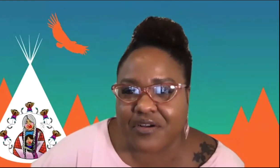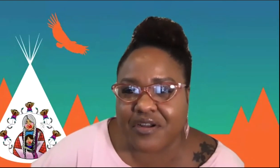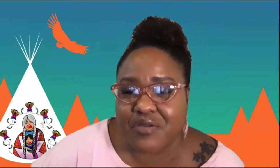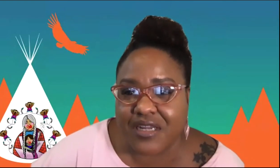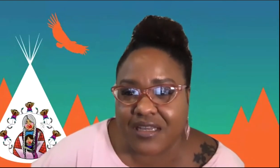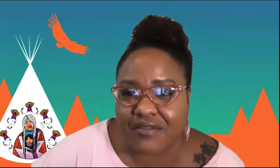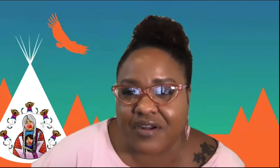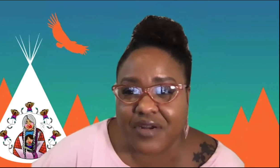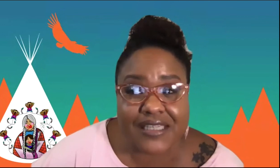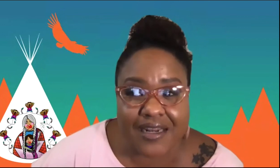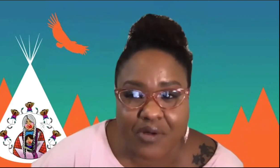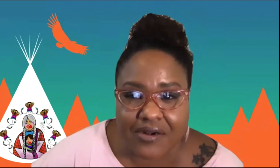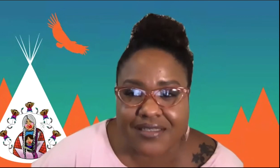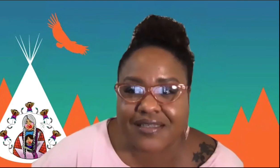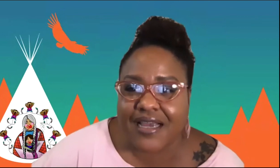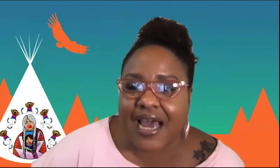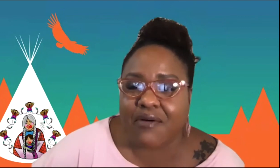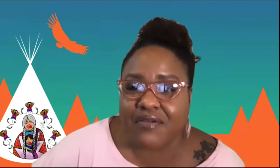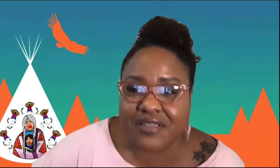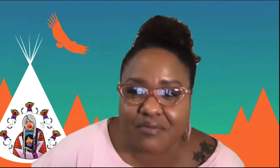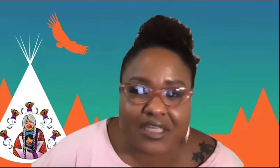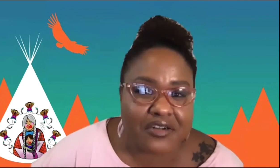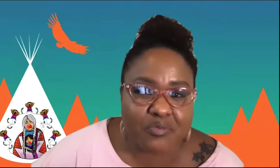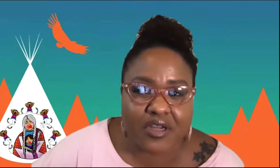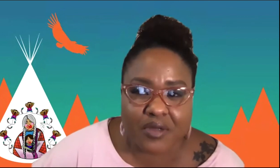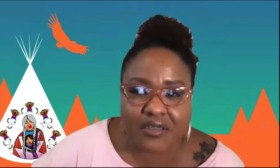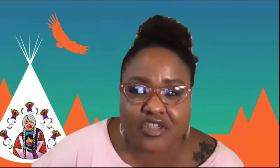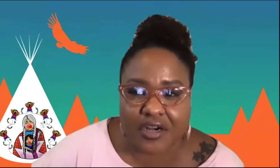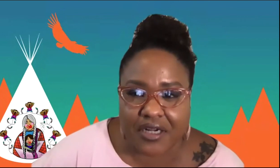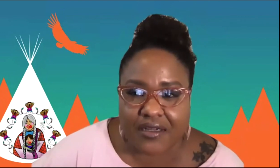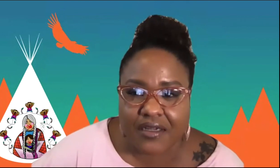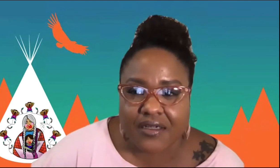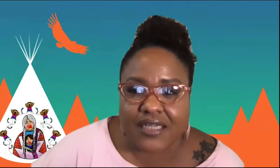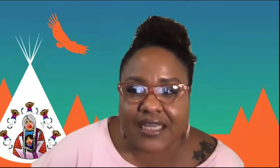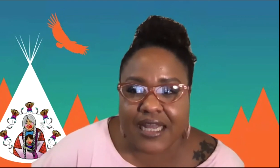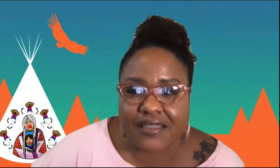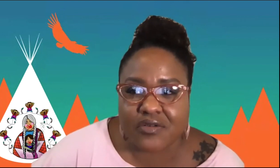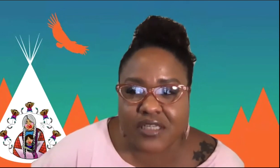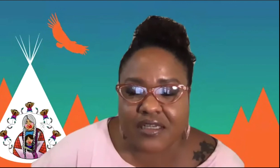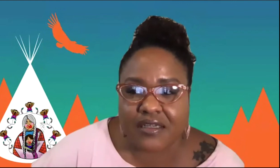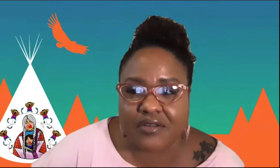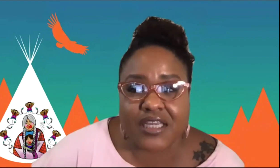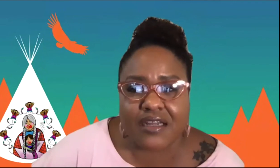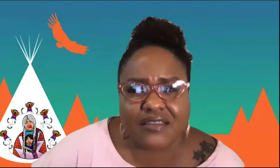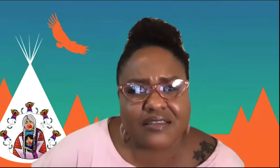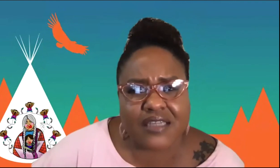for their community fundraising and awareness. However, some leaders prohibit sharing.